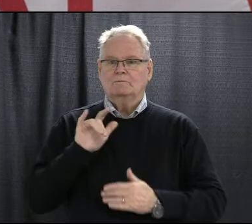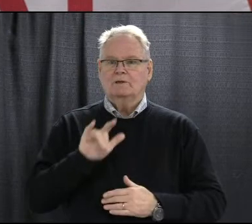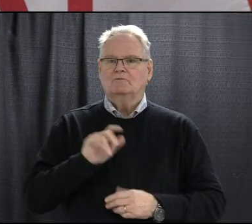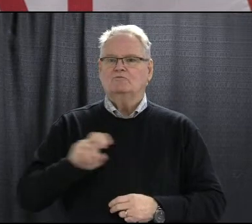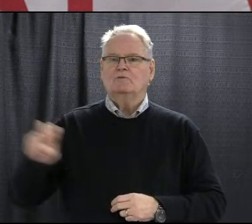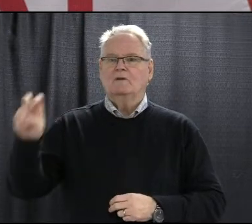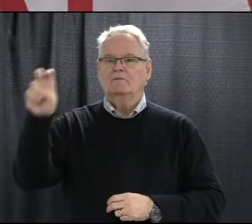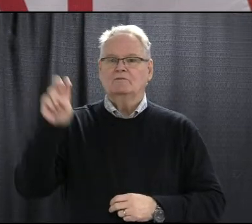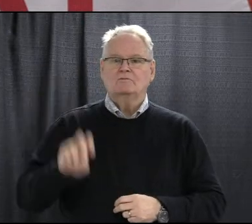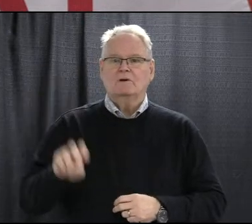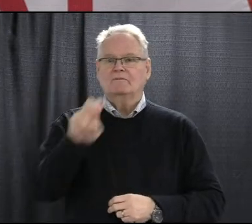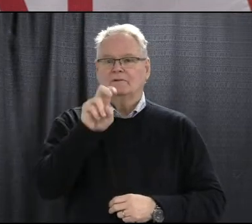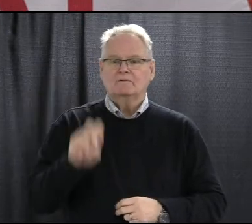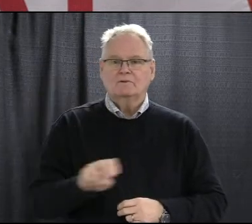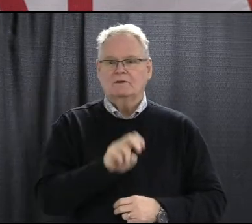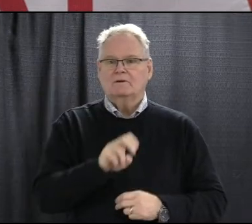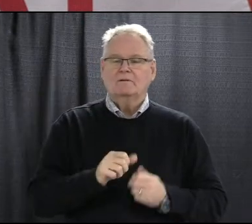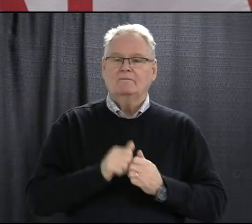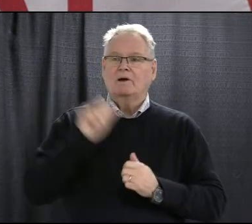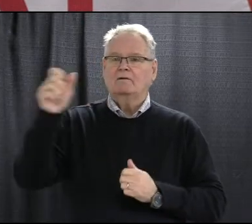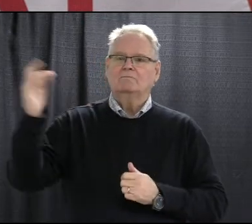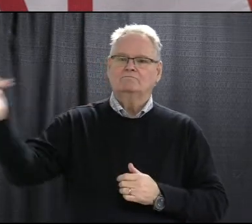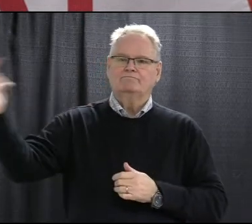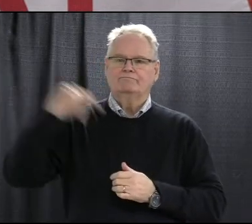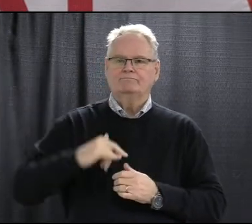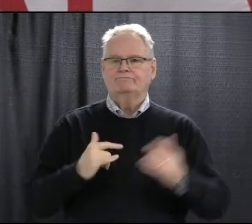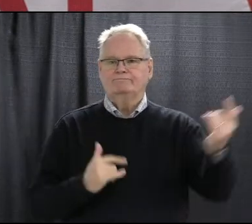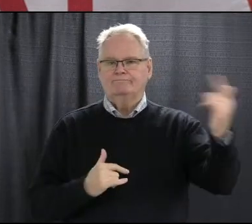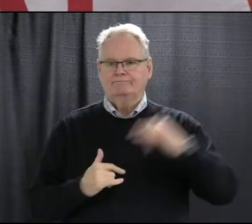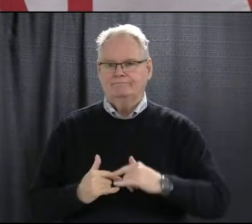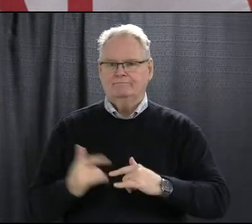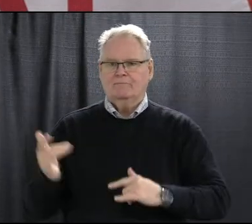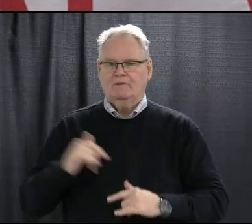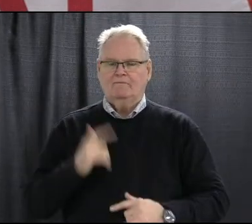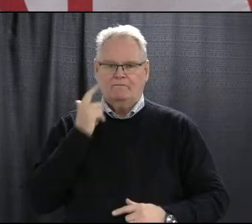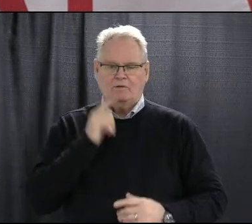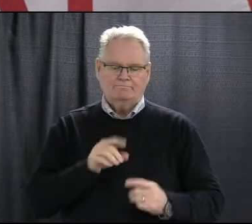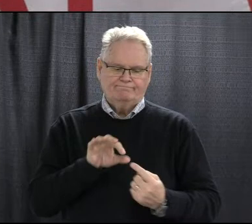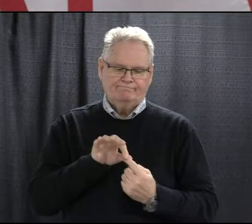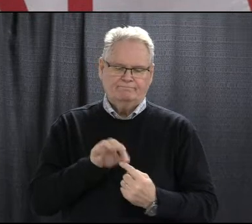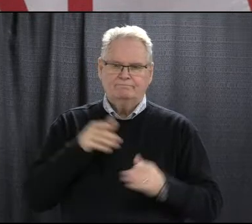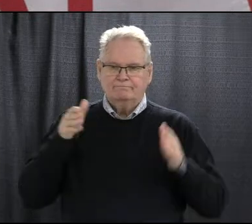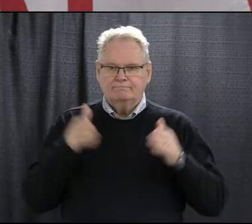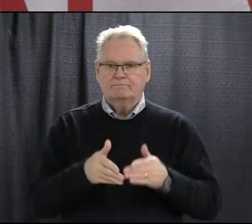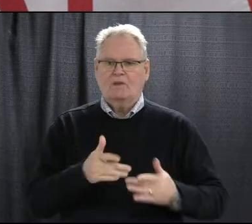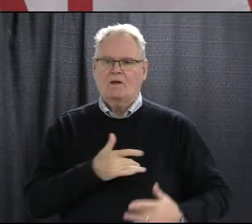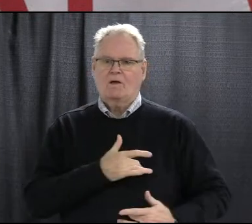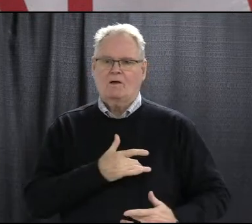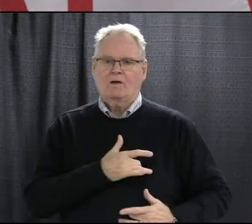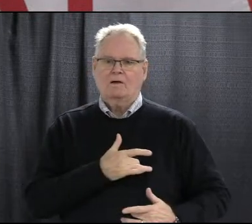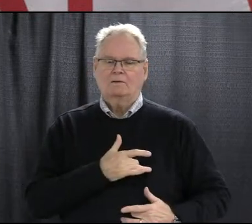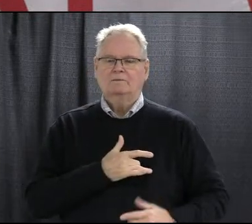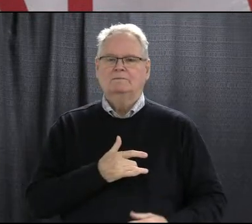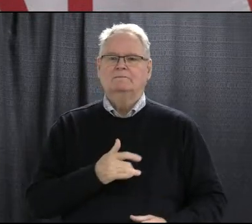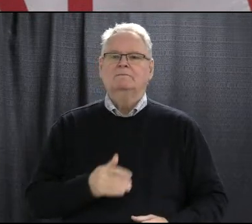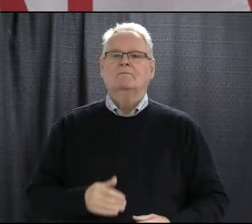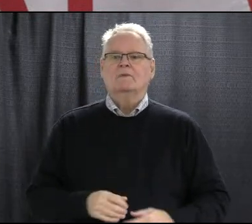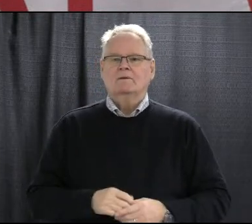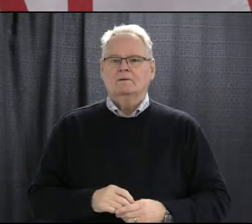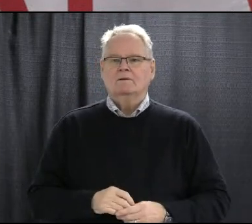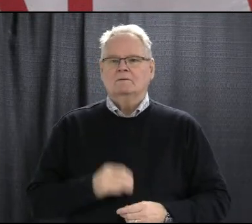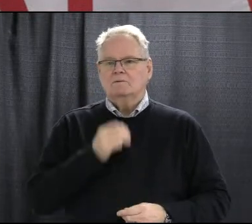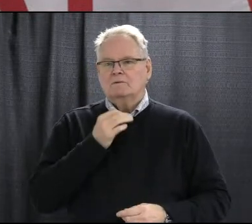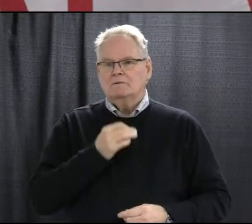from rural areas to St. John's to get cardiac cath procedures sooner than expected.